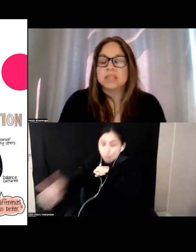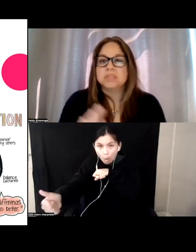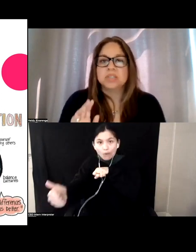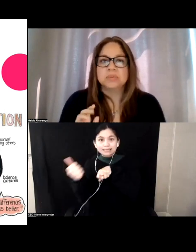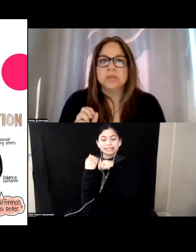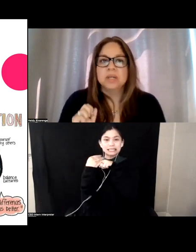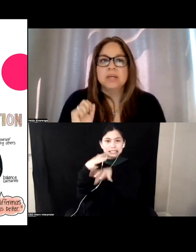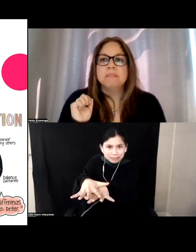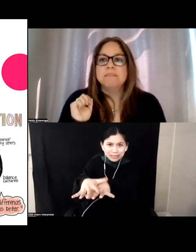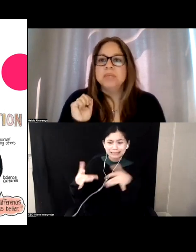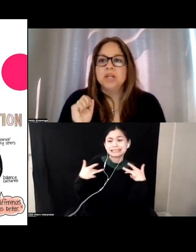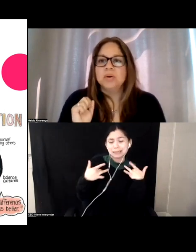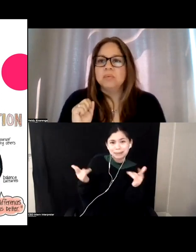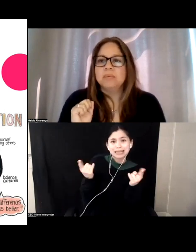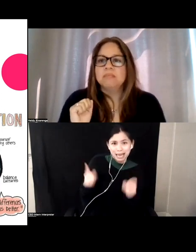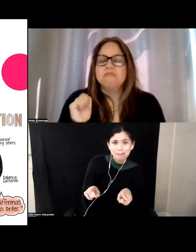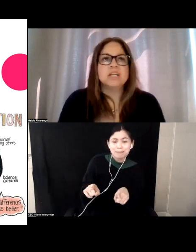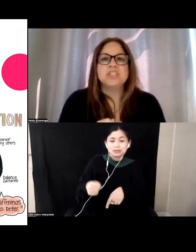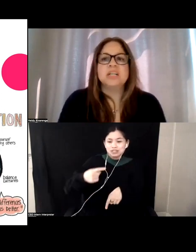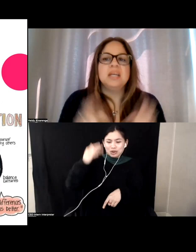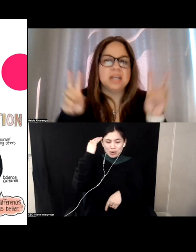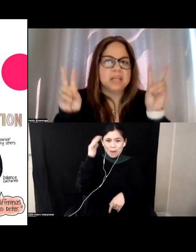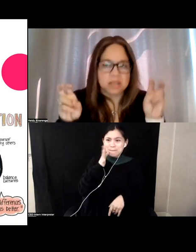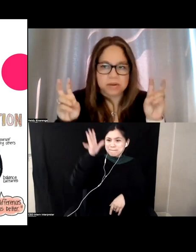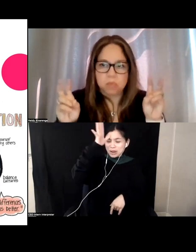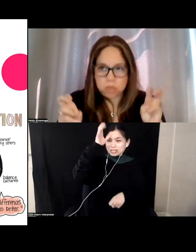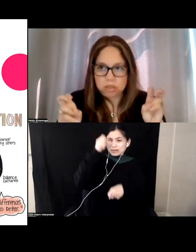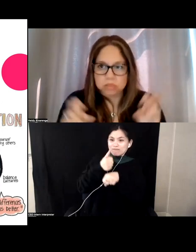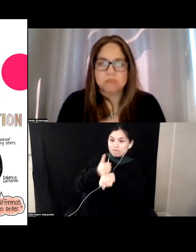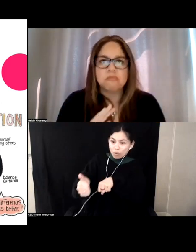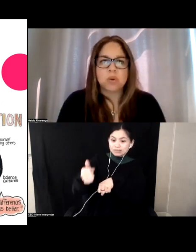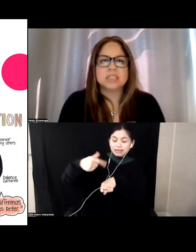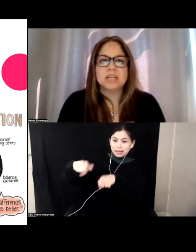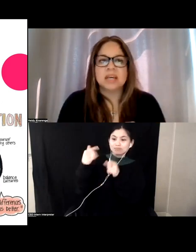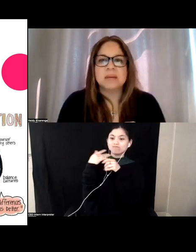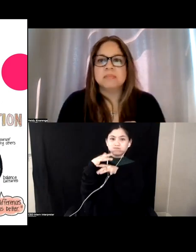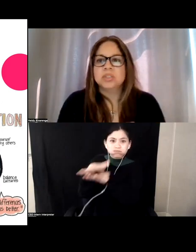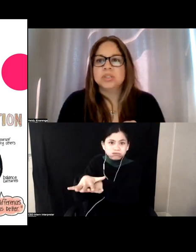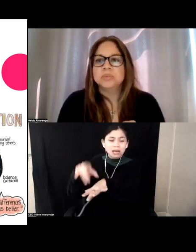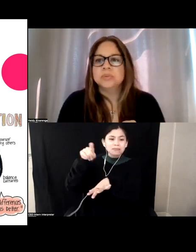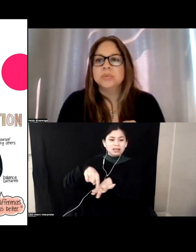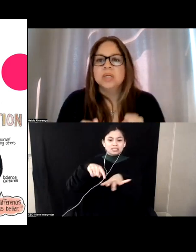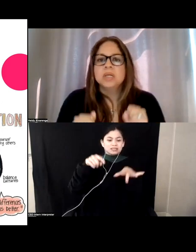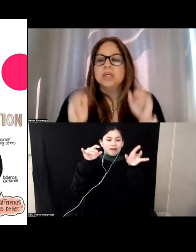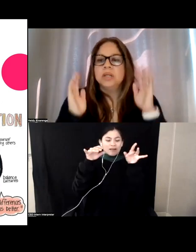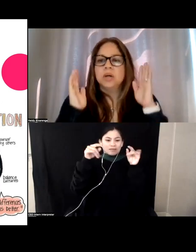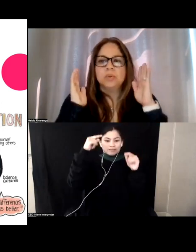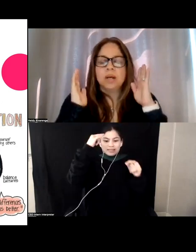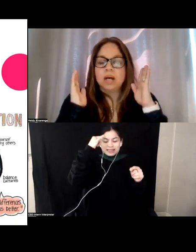forcing them to, you know, function in a hearing world. We're forcing them to,